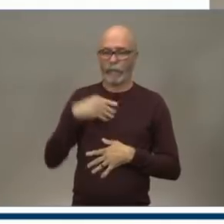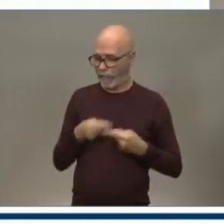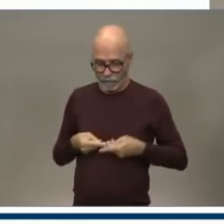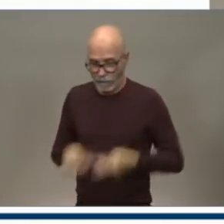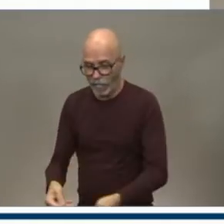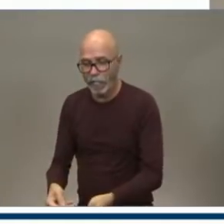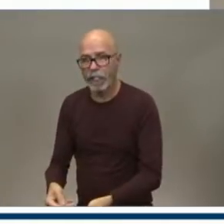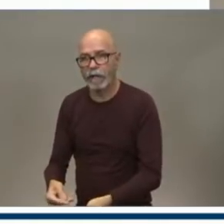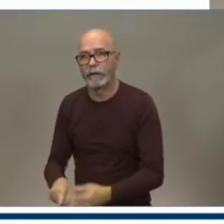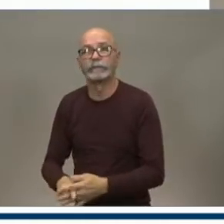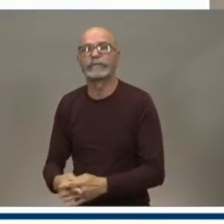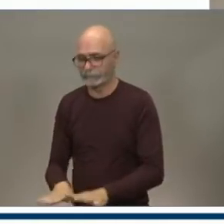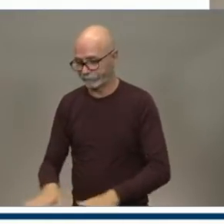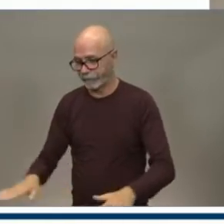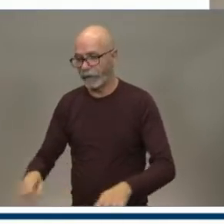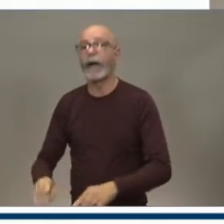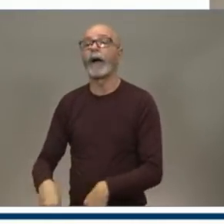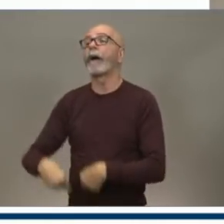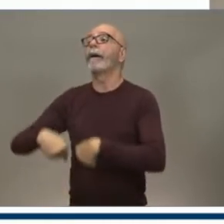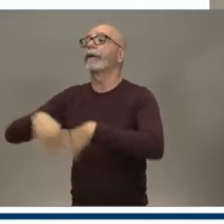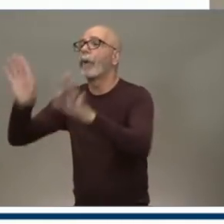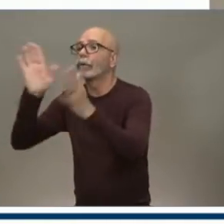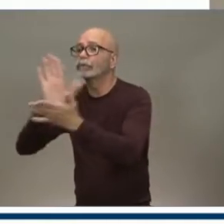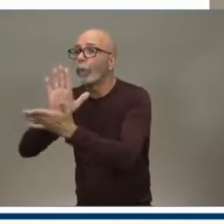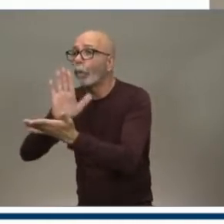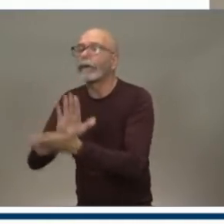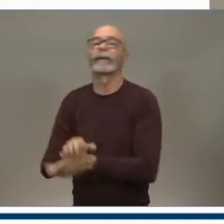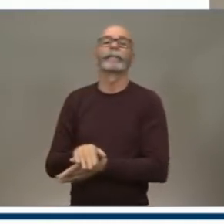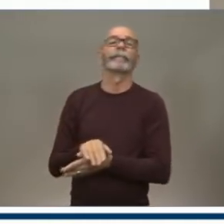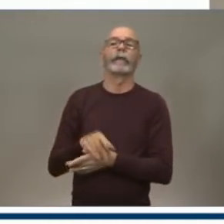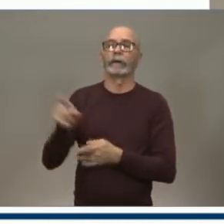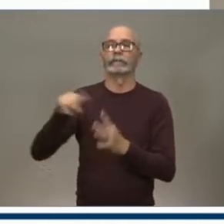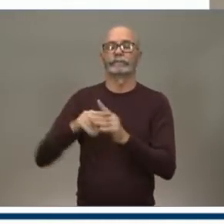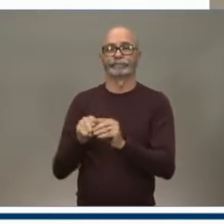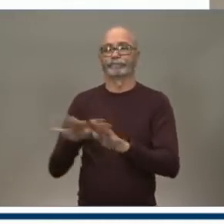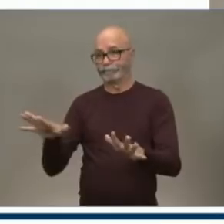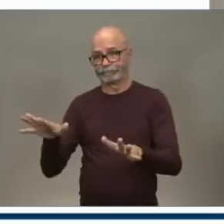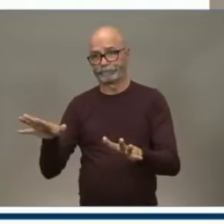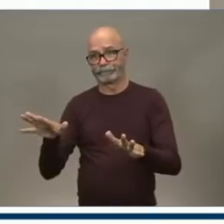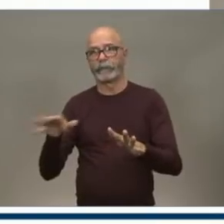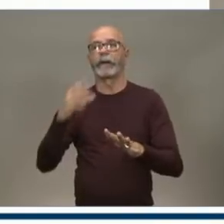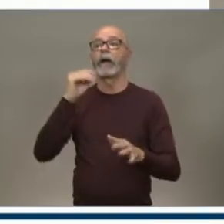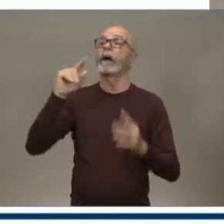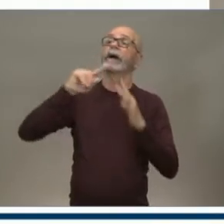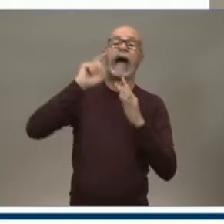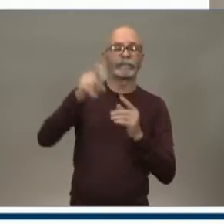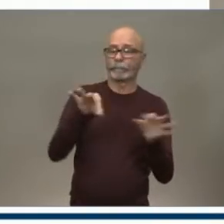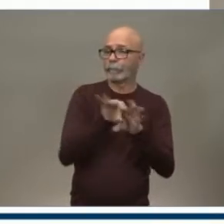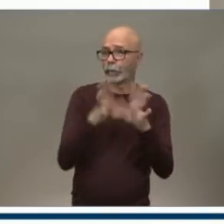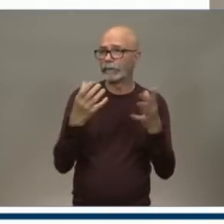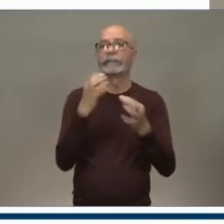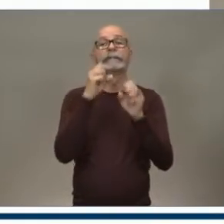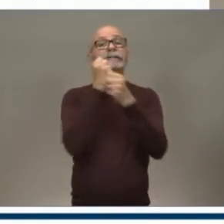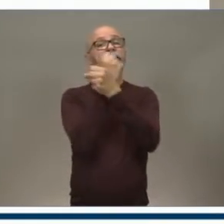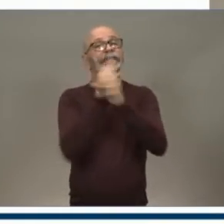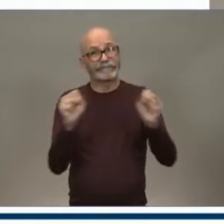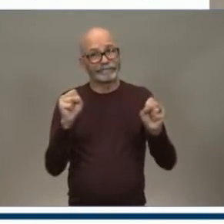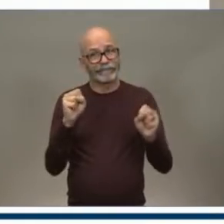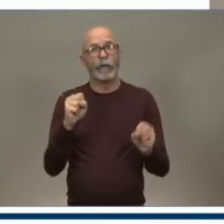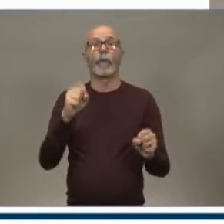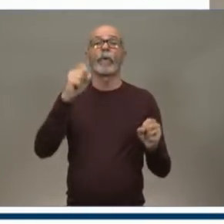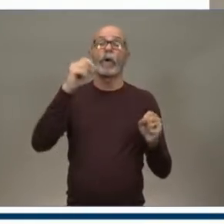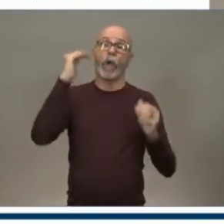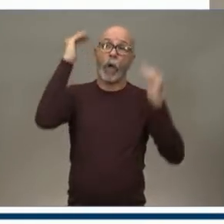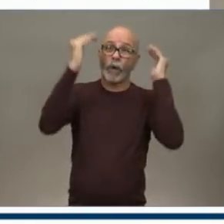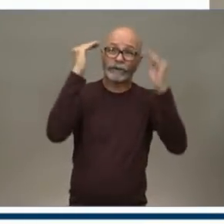exposed and therefore being in school. I have to make the point that these kids were not inappropriately